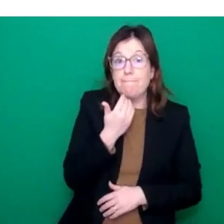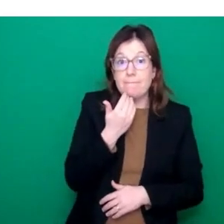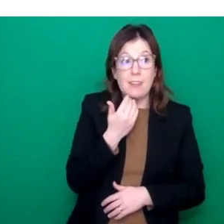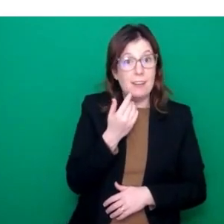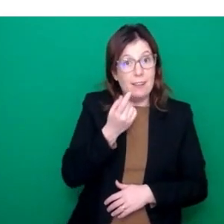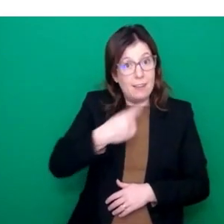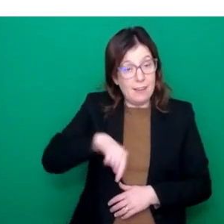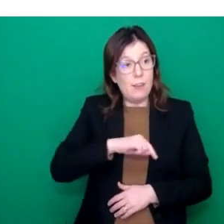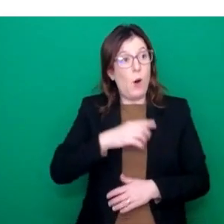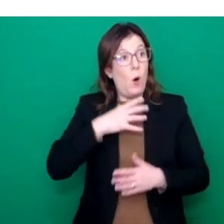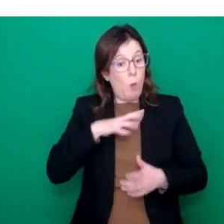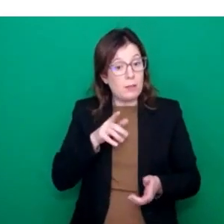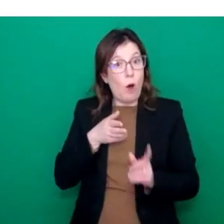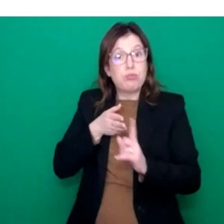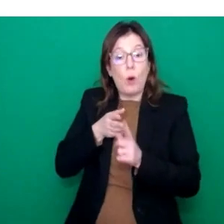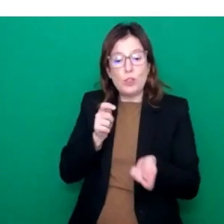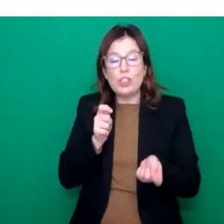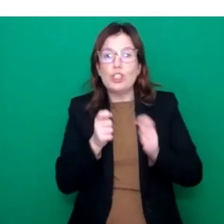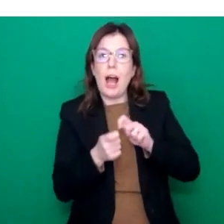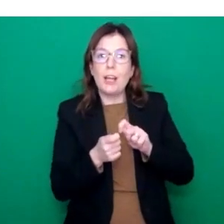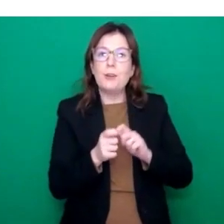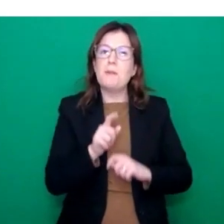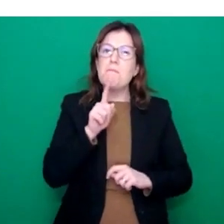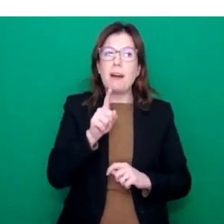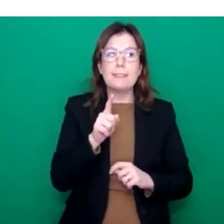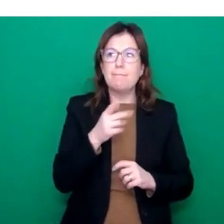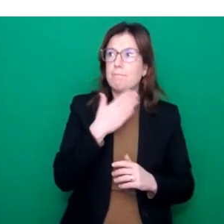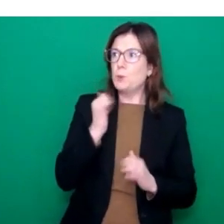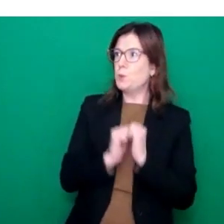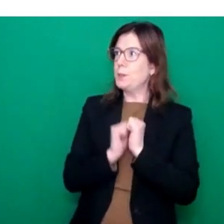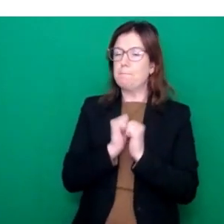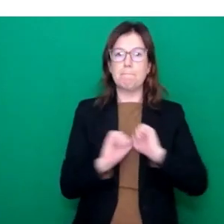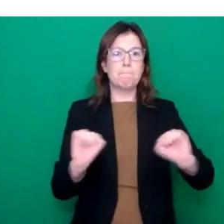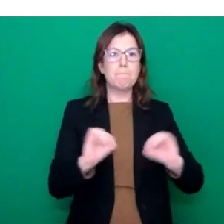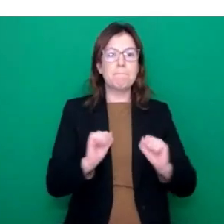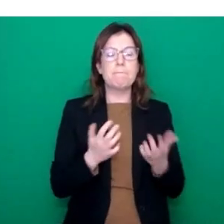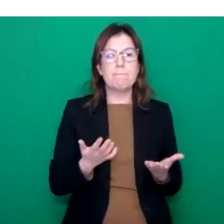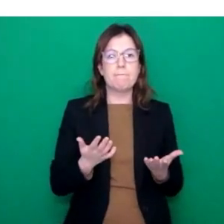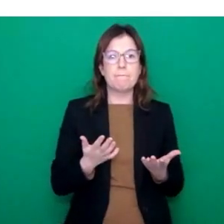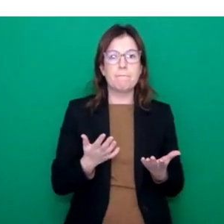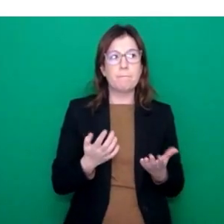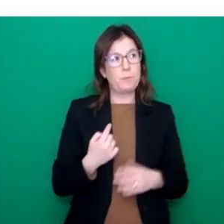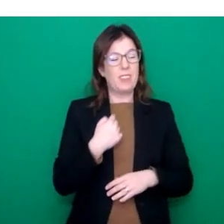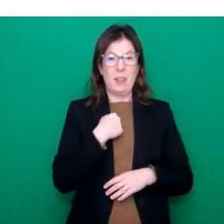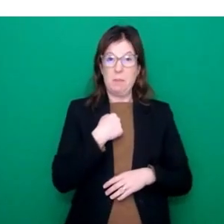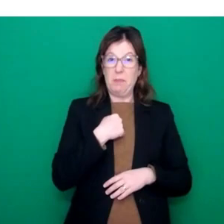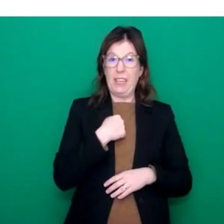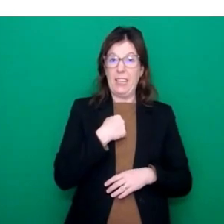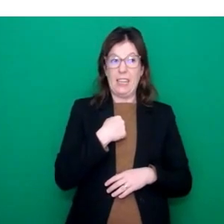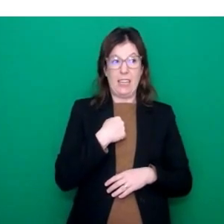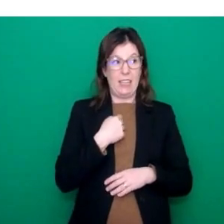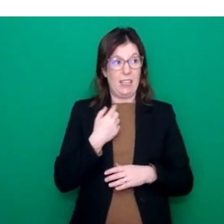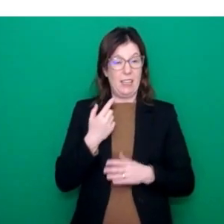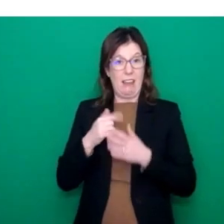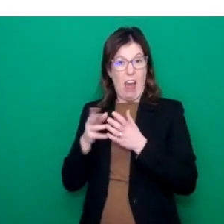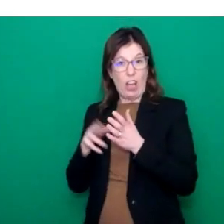to approach things differently, but there's just not enough robustness out there. And I do think, for me, being Asian, being